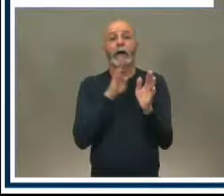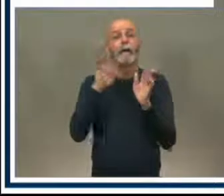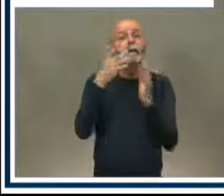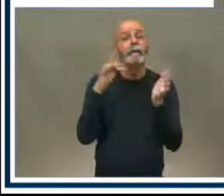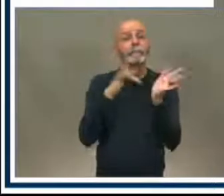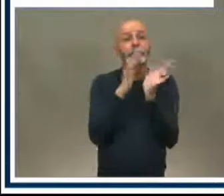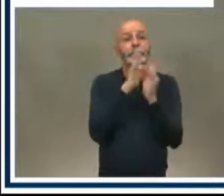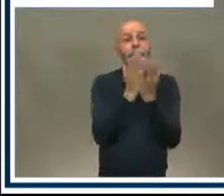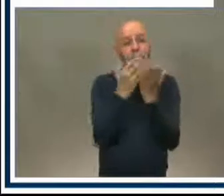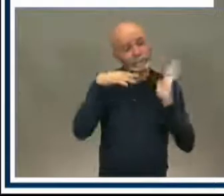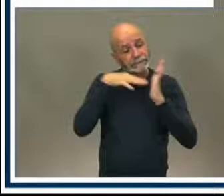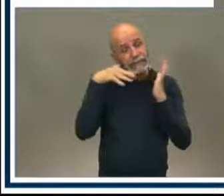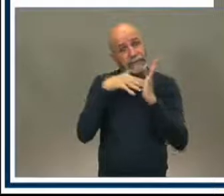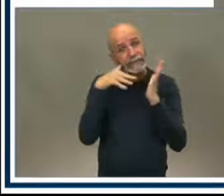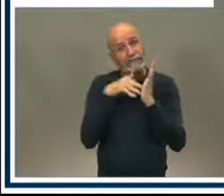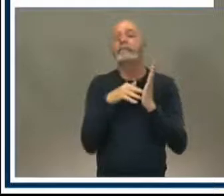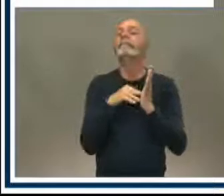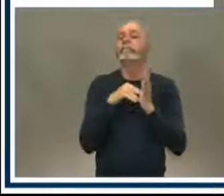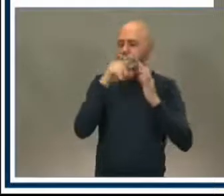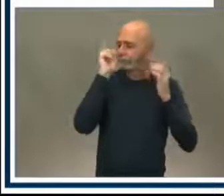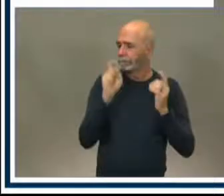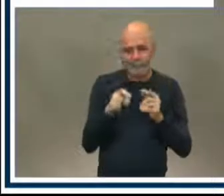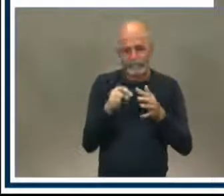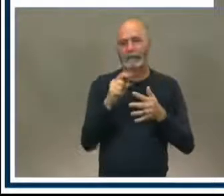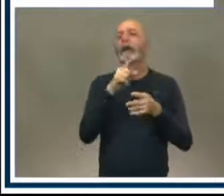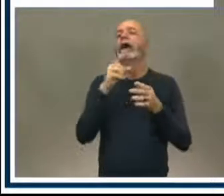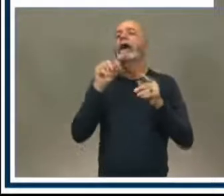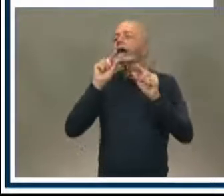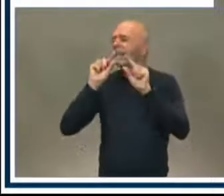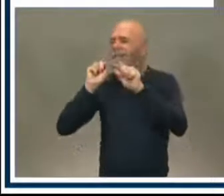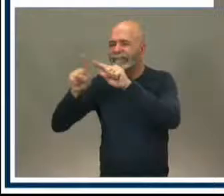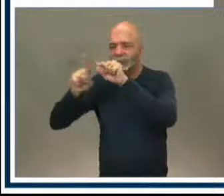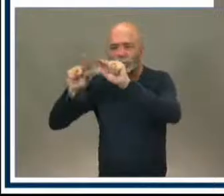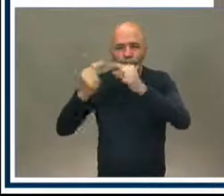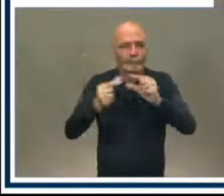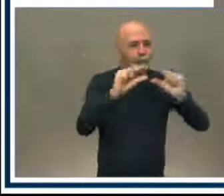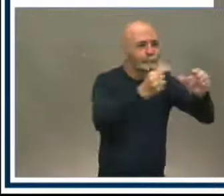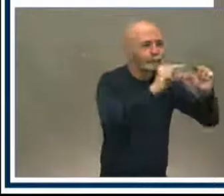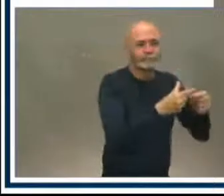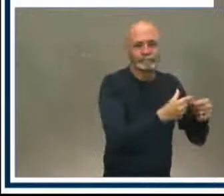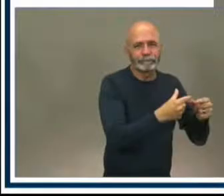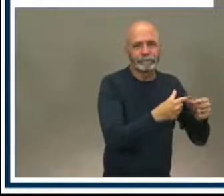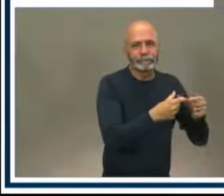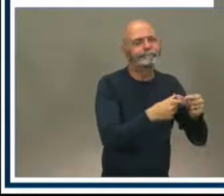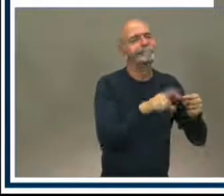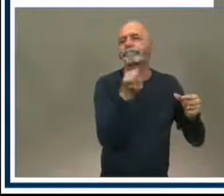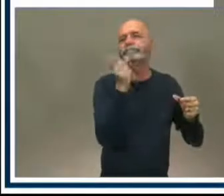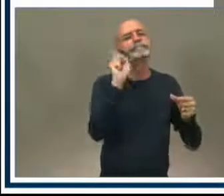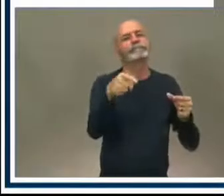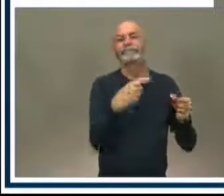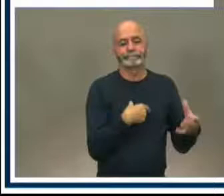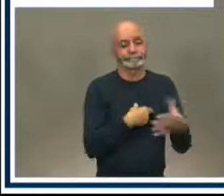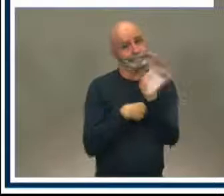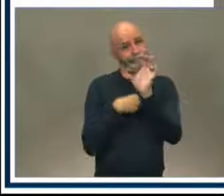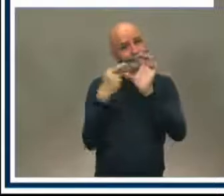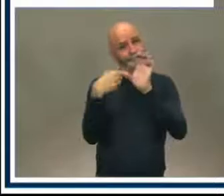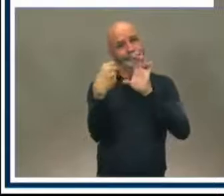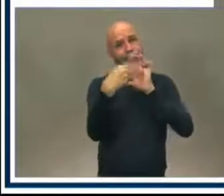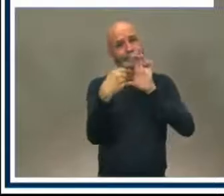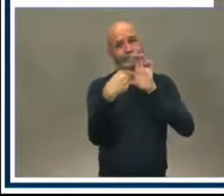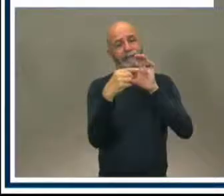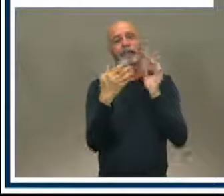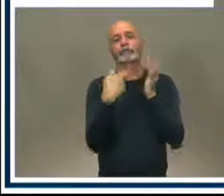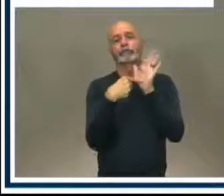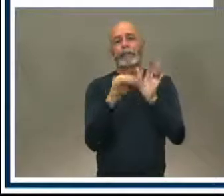groups, any other activities outside the regular weekly service does require proof of vaccination. And